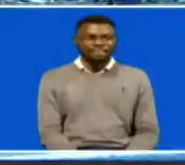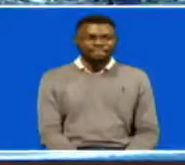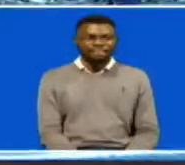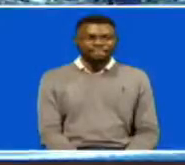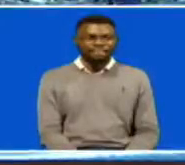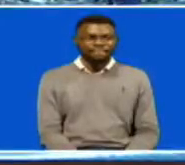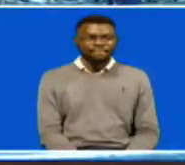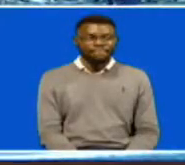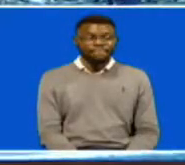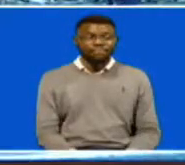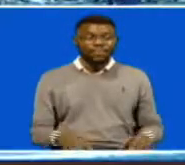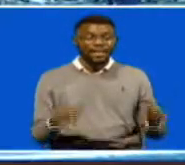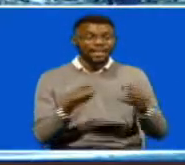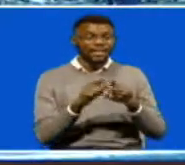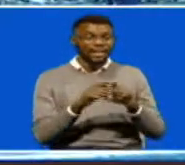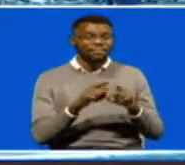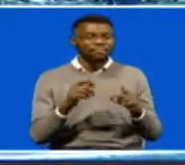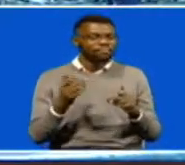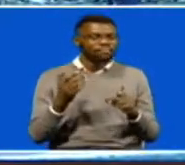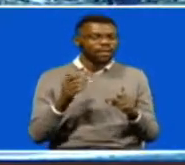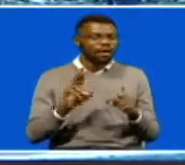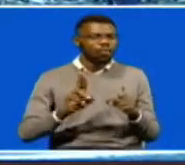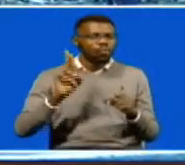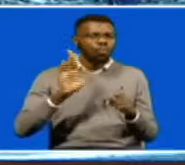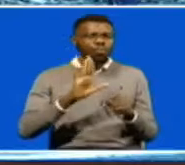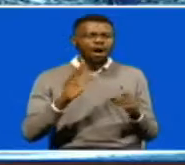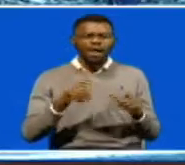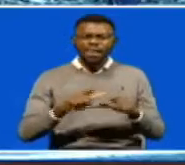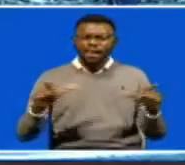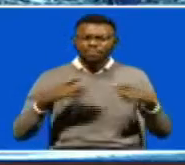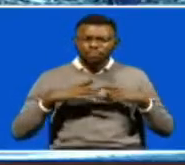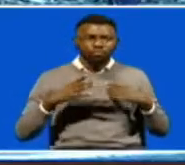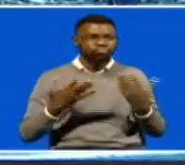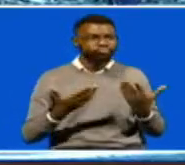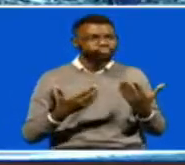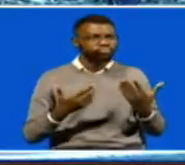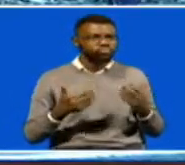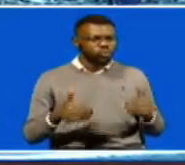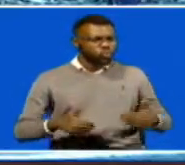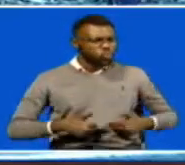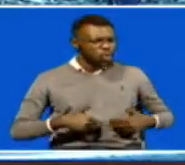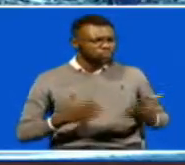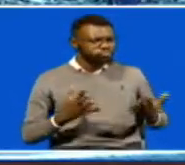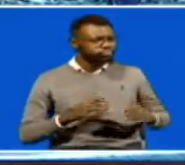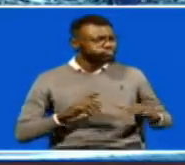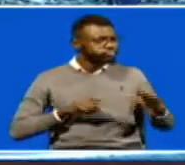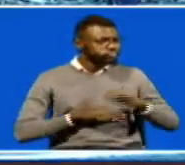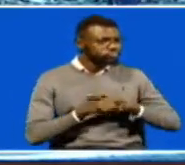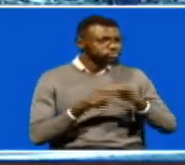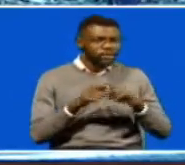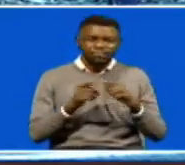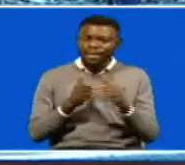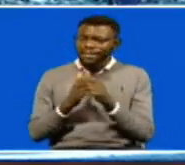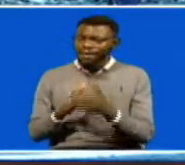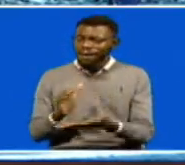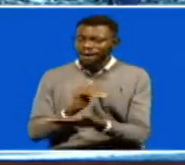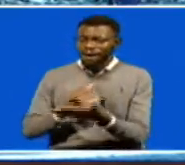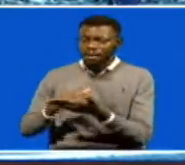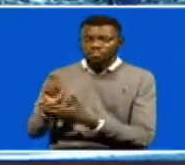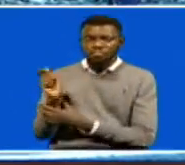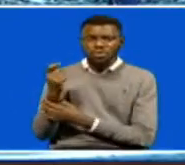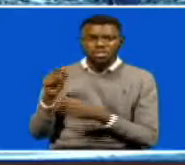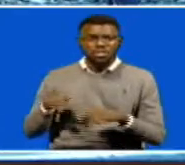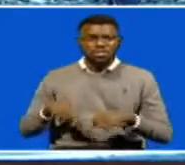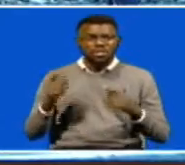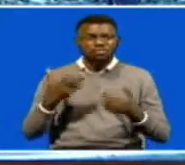Now, following the invasion of former President Uhuru Kenyatta's Northlands farm by a group of youth, a section of leaders from central Kenya have